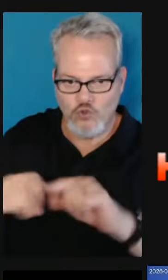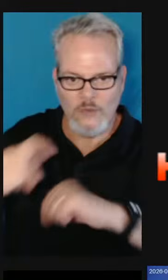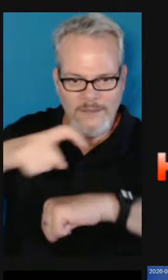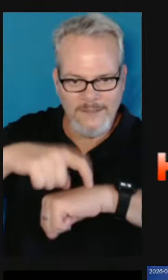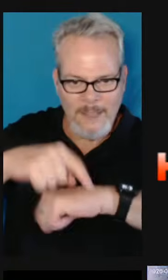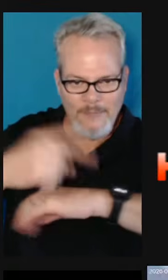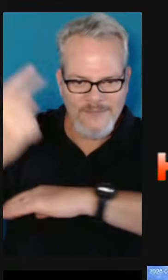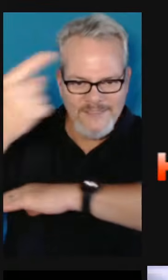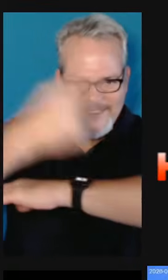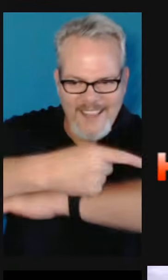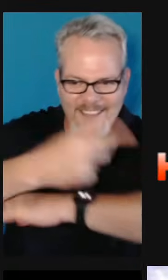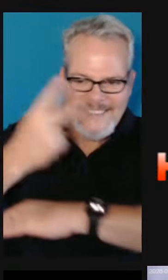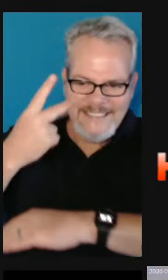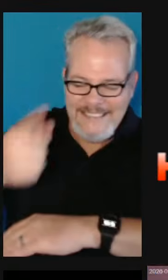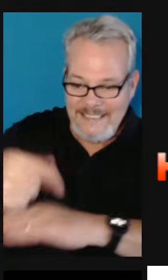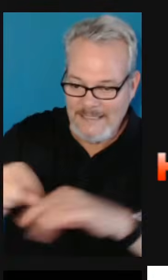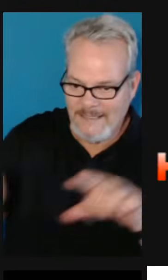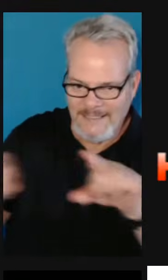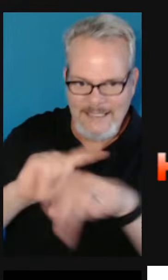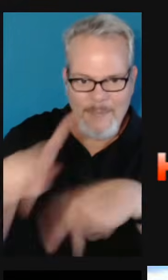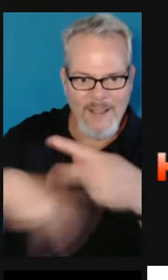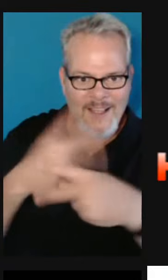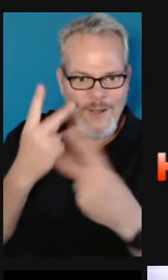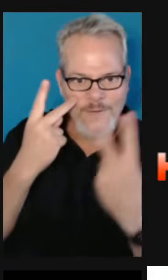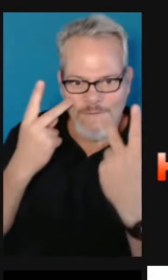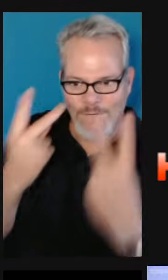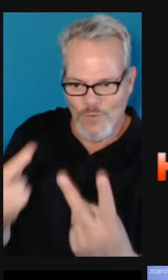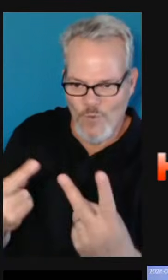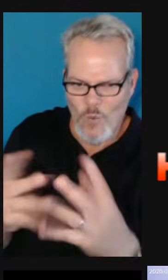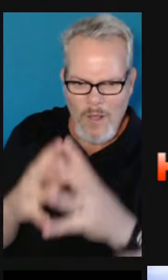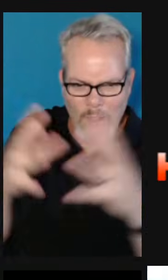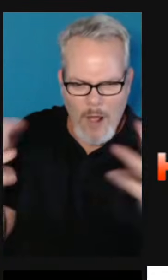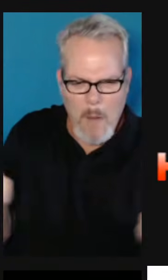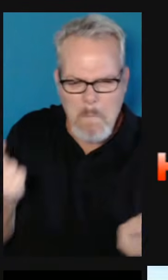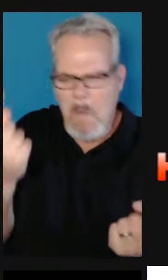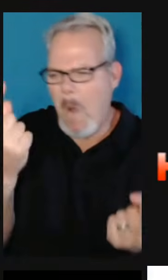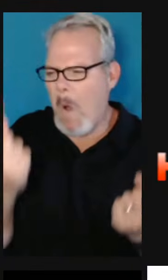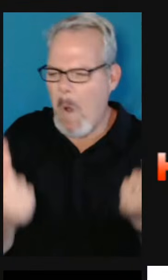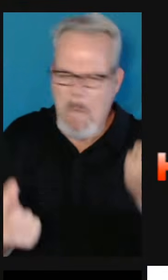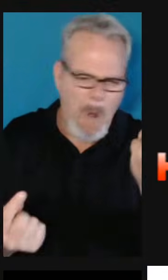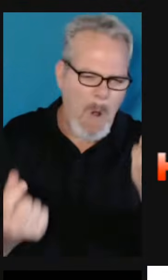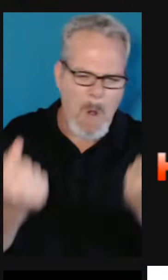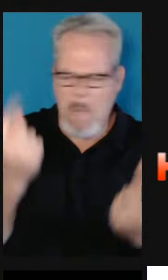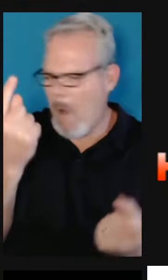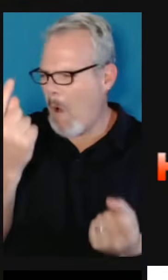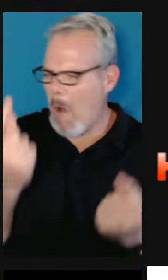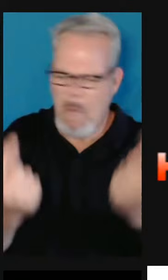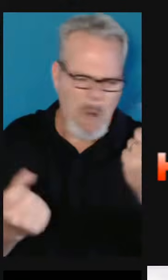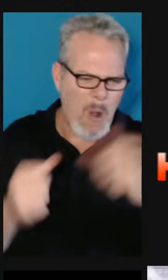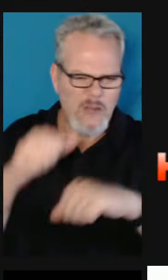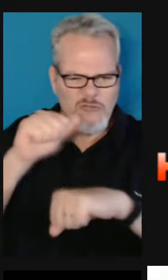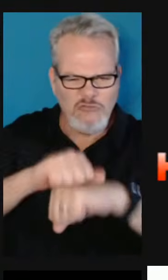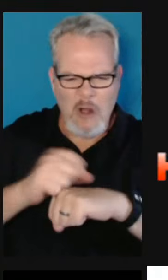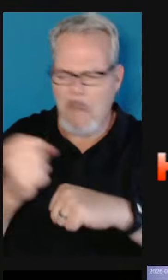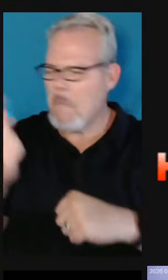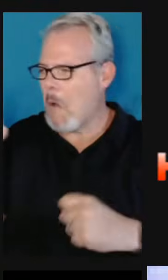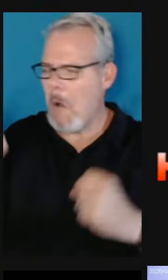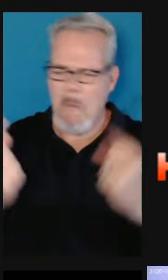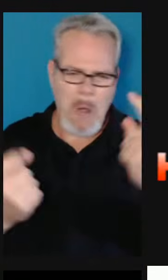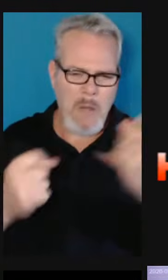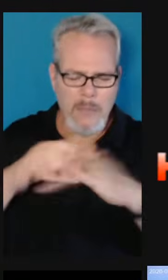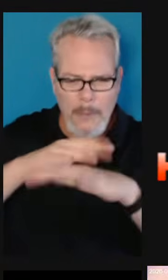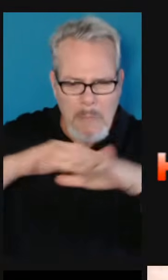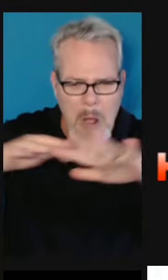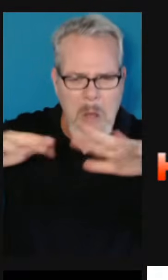showing similar kind of view with lots of Tephra fallout in the foreground, and lots of gas obscuring the field of view for lots of these frames. You see it comes